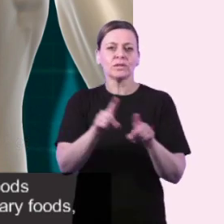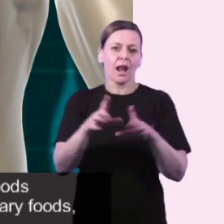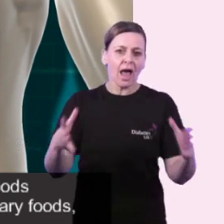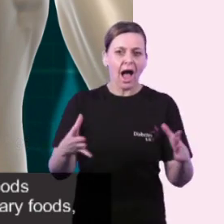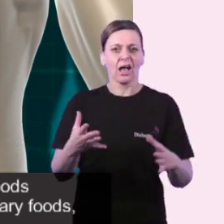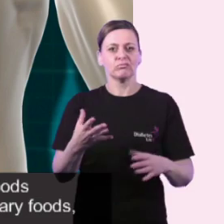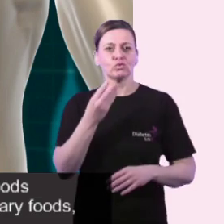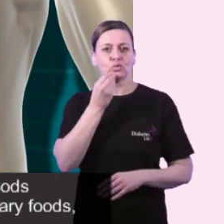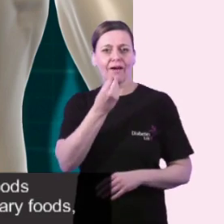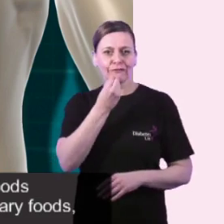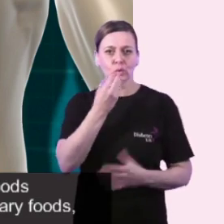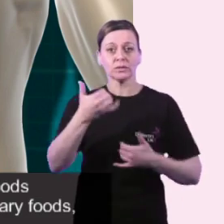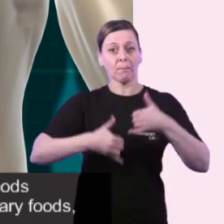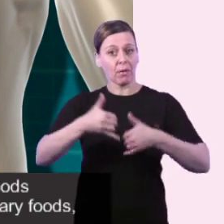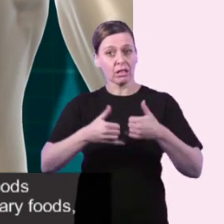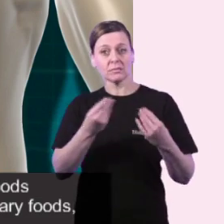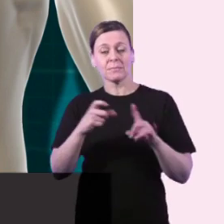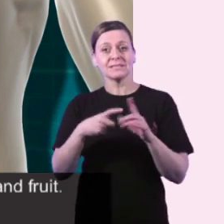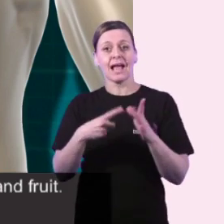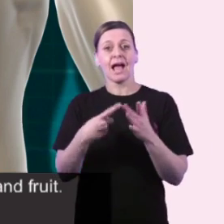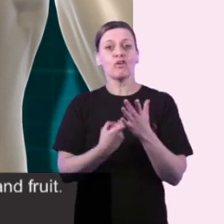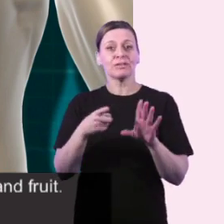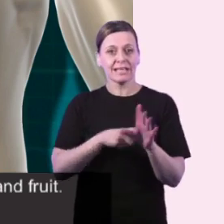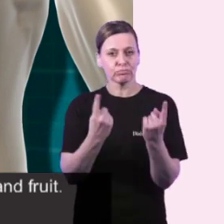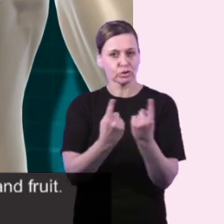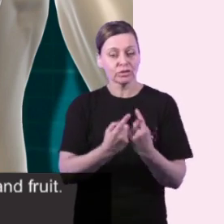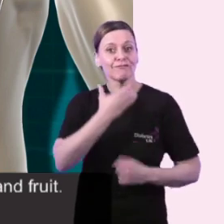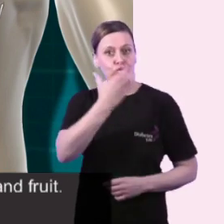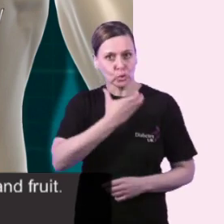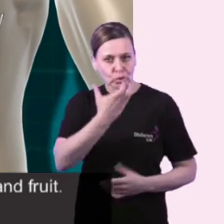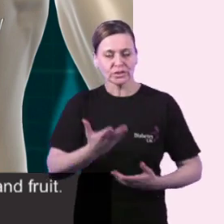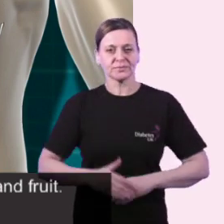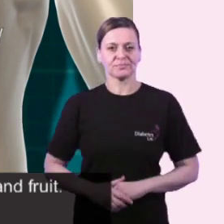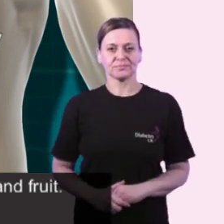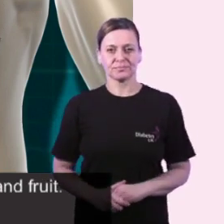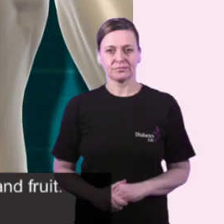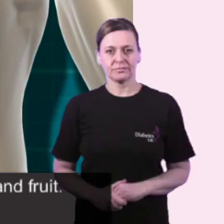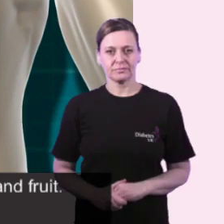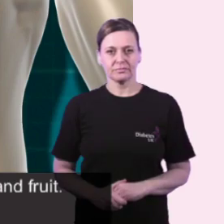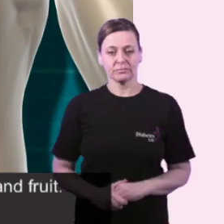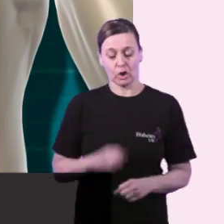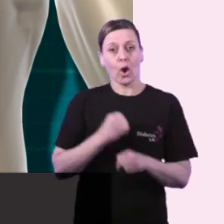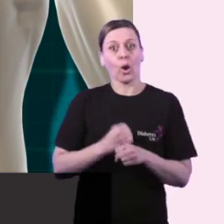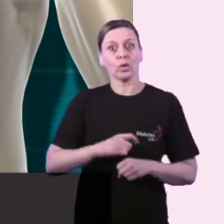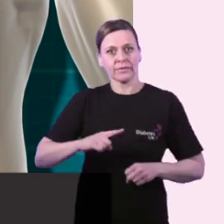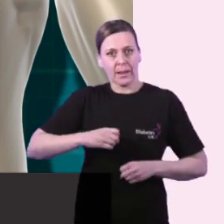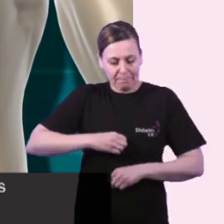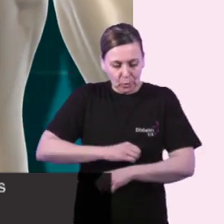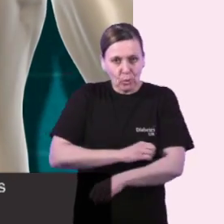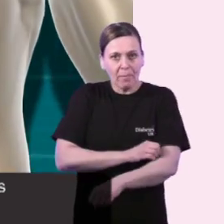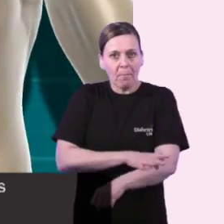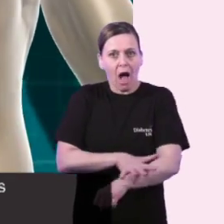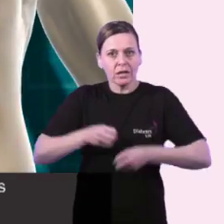like starchy foods, sugary foods, milk and some dairy products and fruit. This